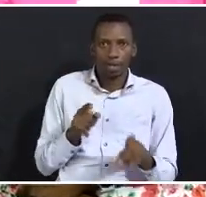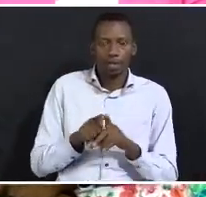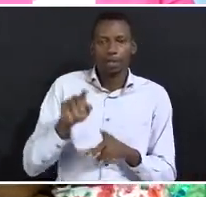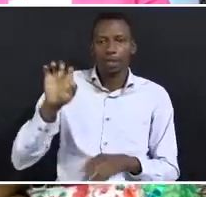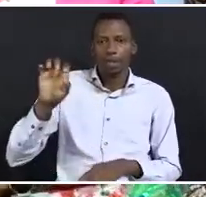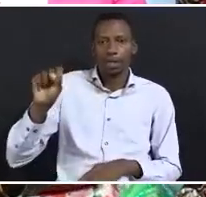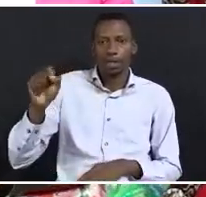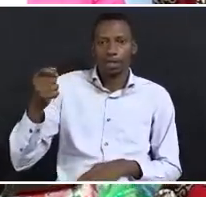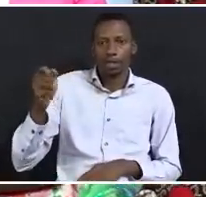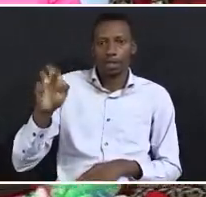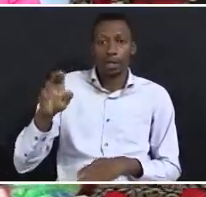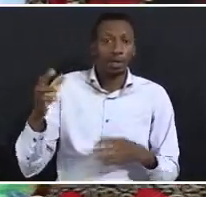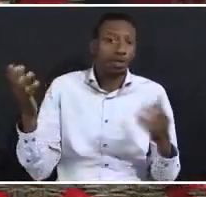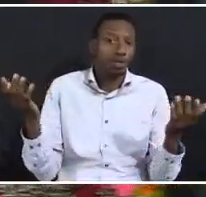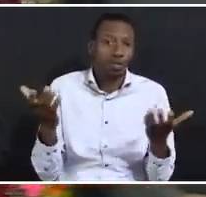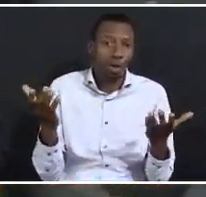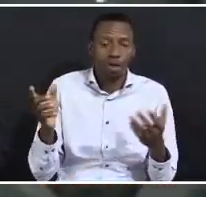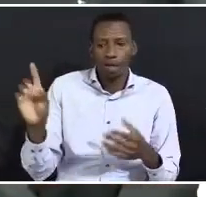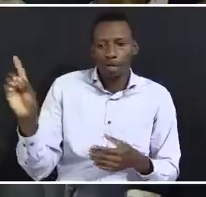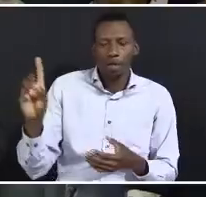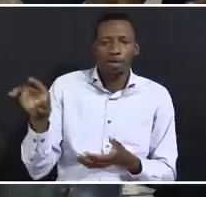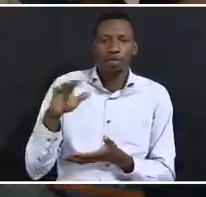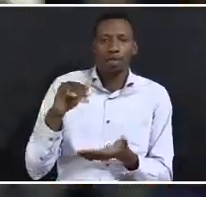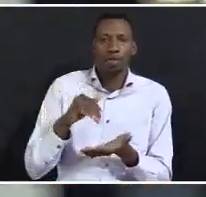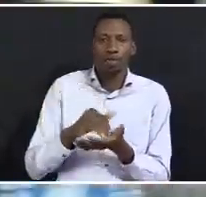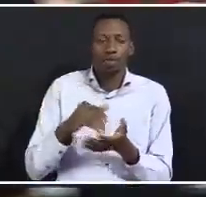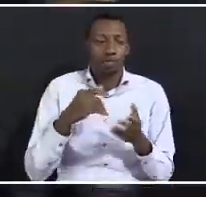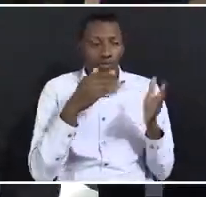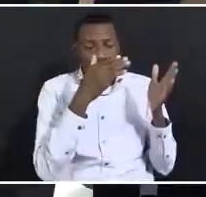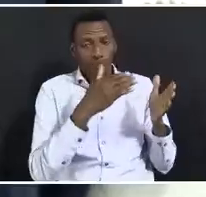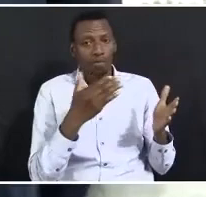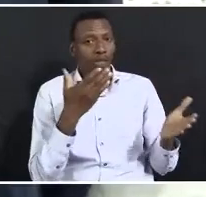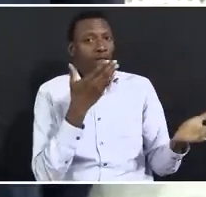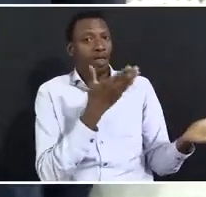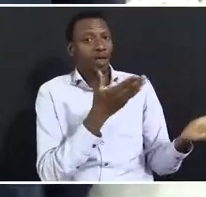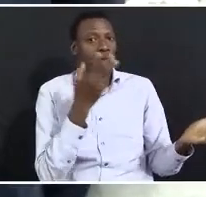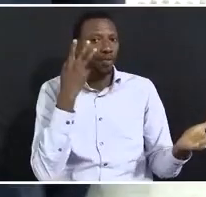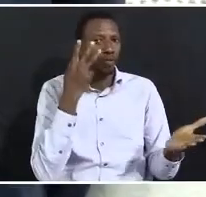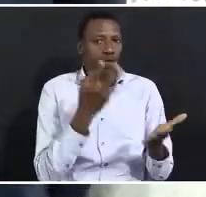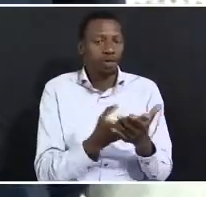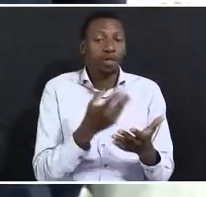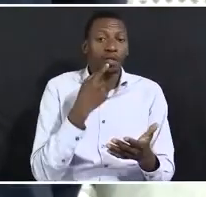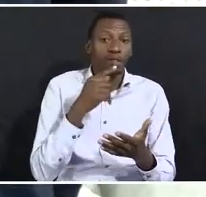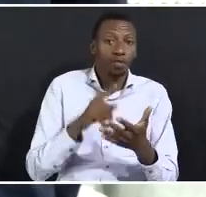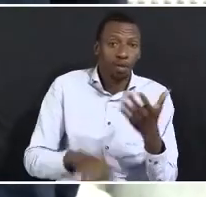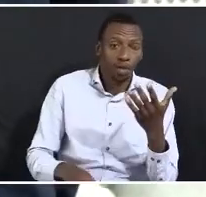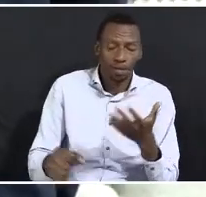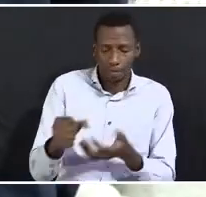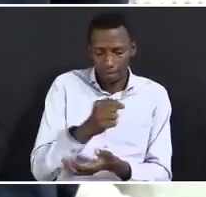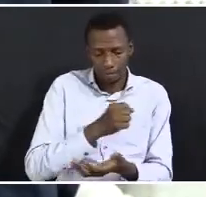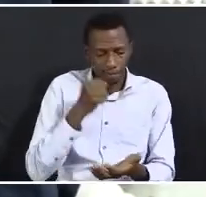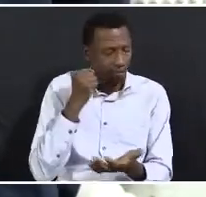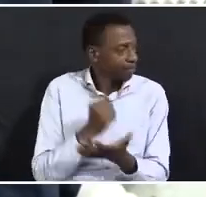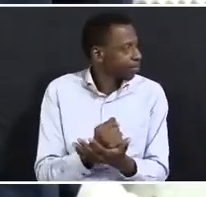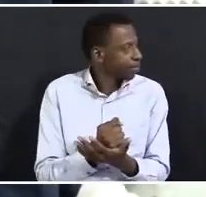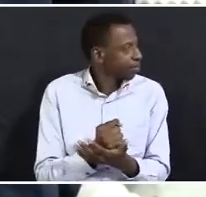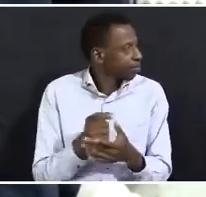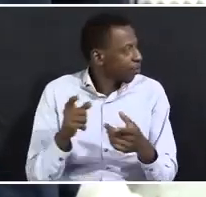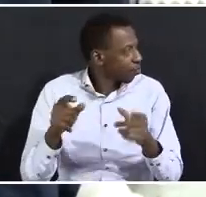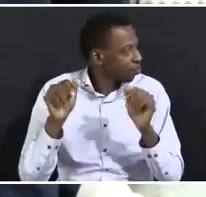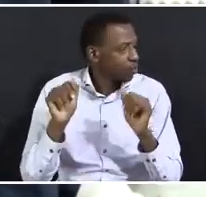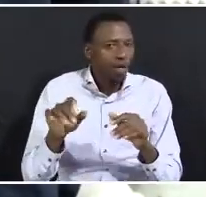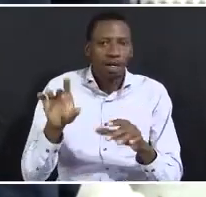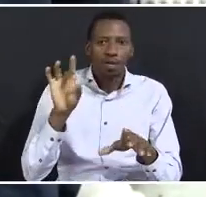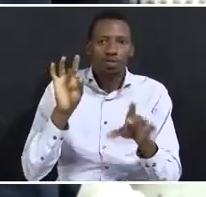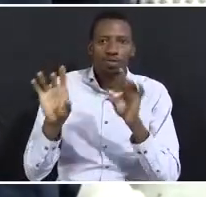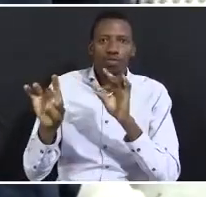at Nairobi Central. I will be there to witness. What do you say to that point? So you can choose where